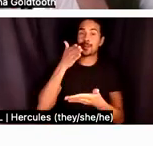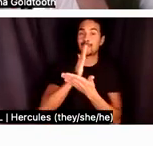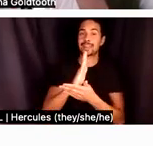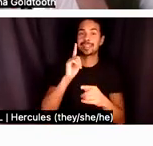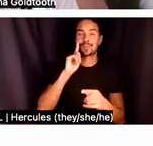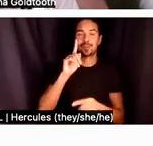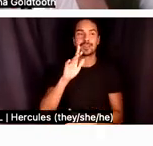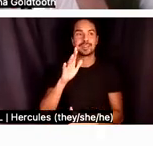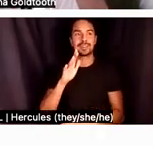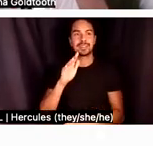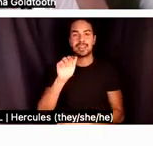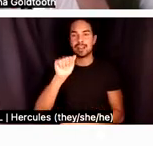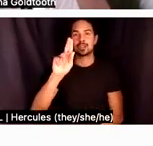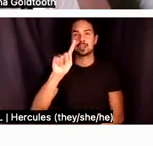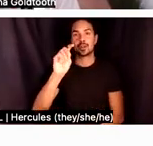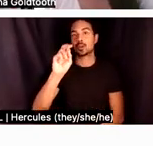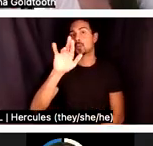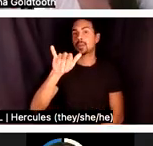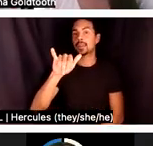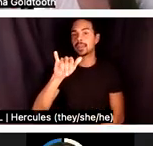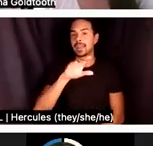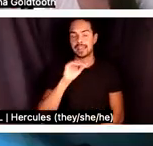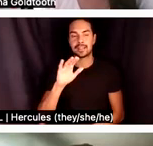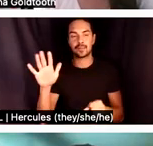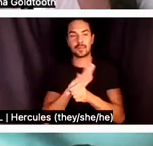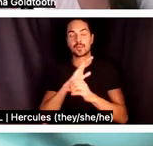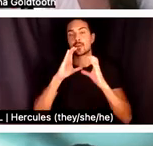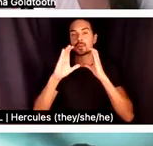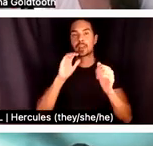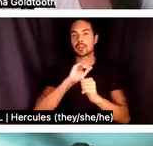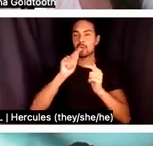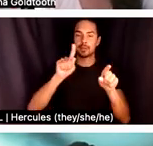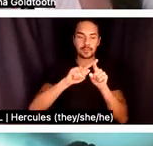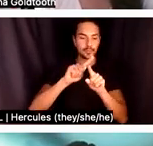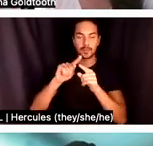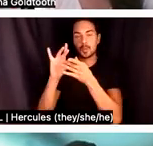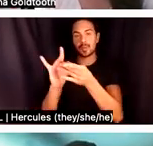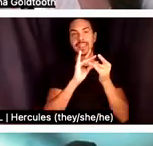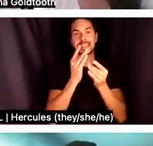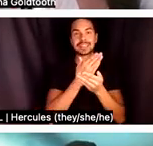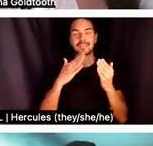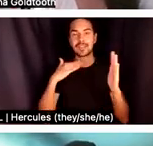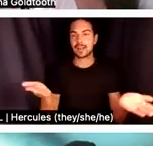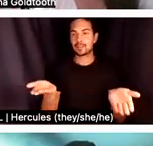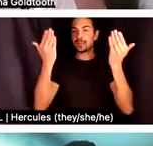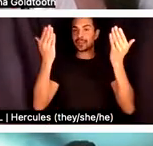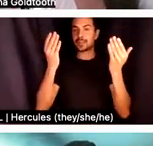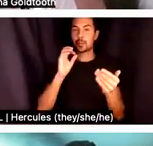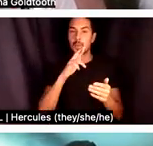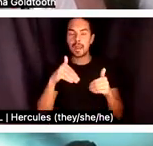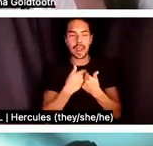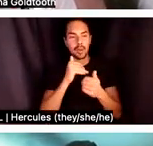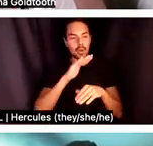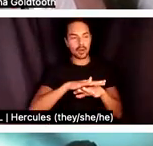autonomy, and that this whole conversation and all of these related things are uplifted, or how on the flip